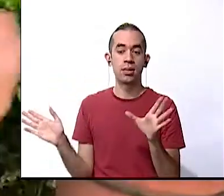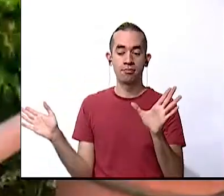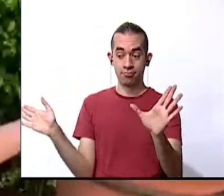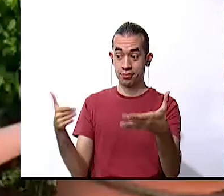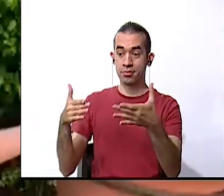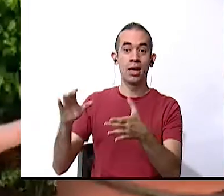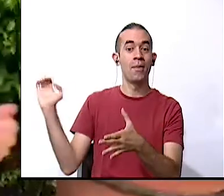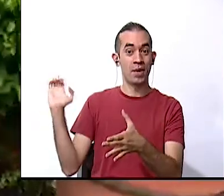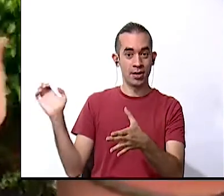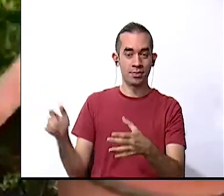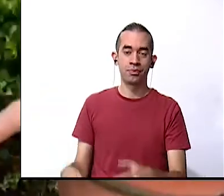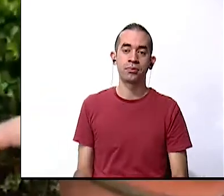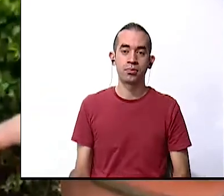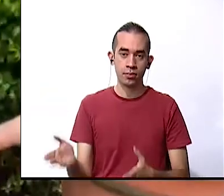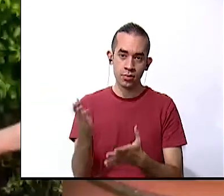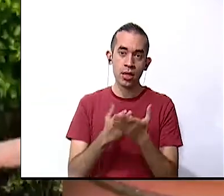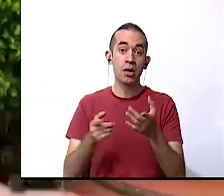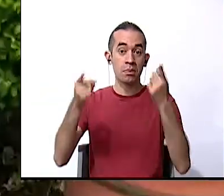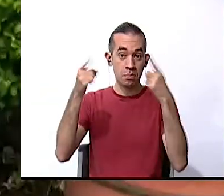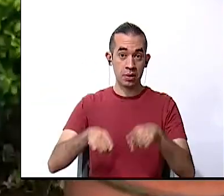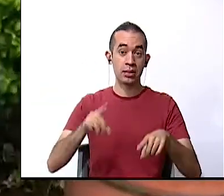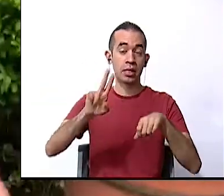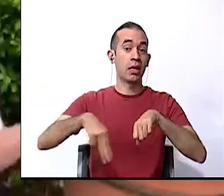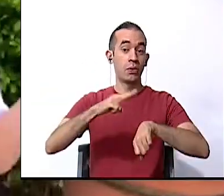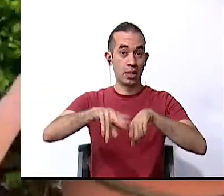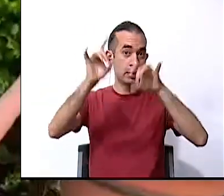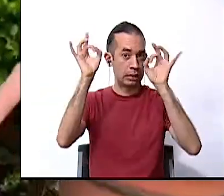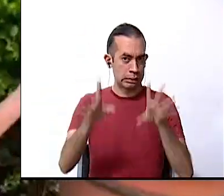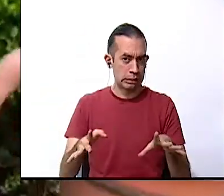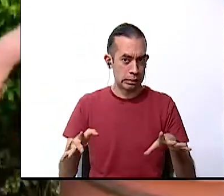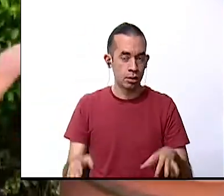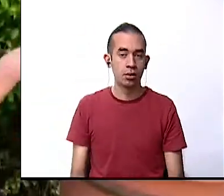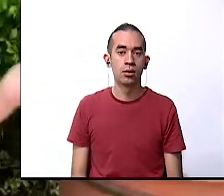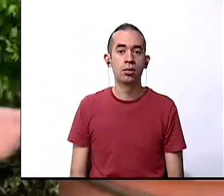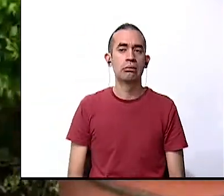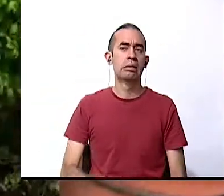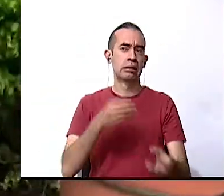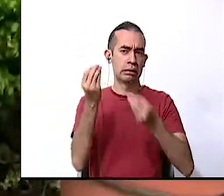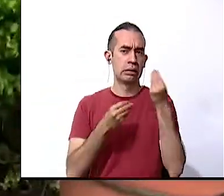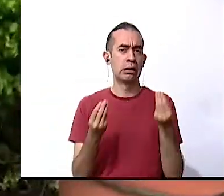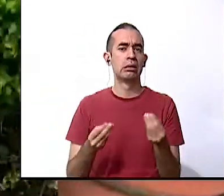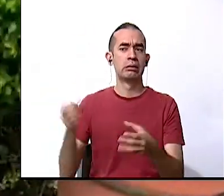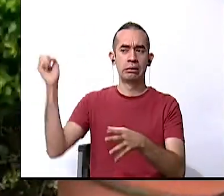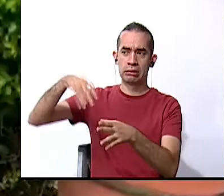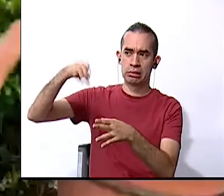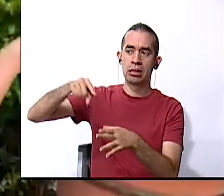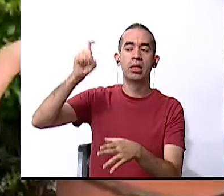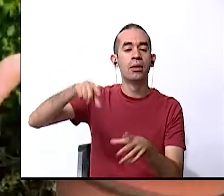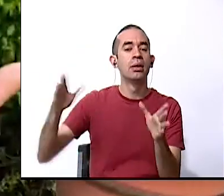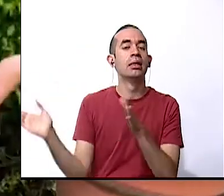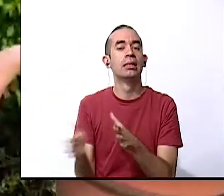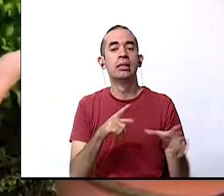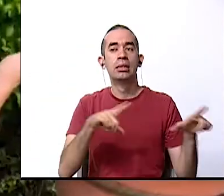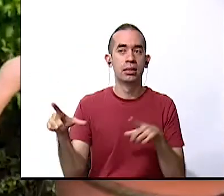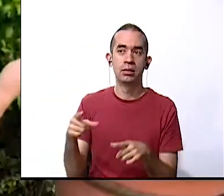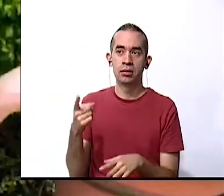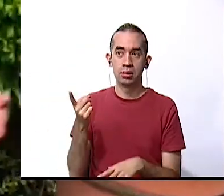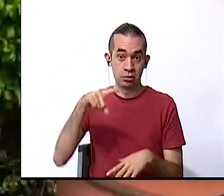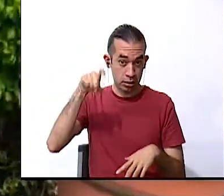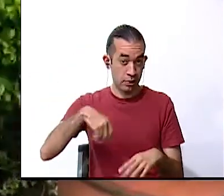in case of a natural disaster. What shall we include? We must be prepared. What shall we